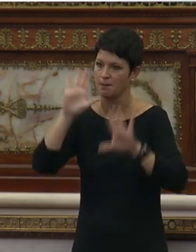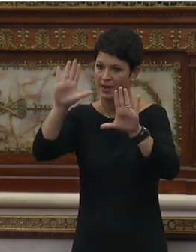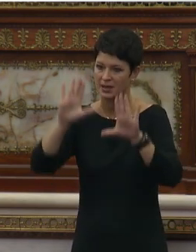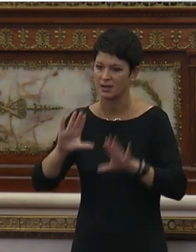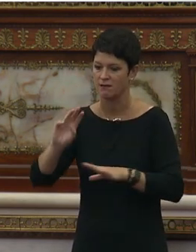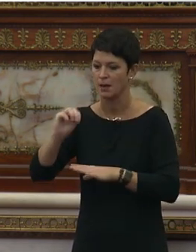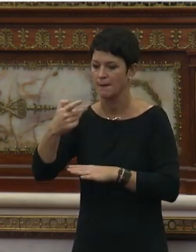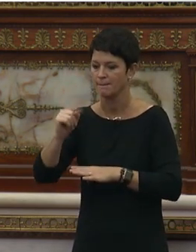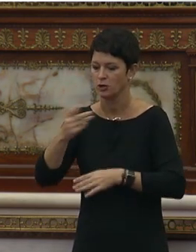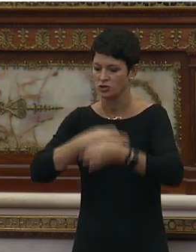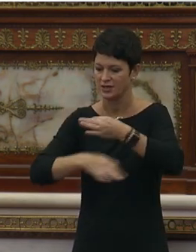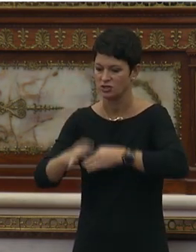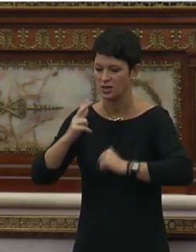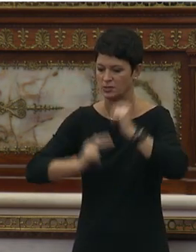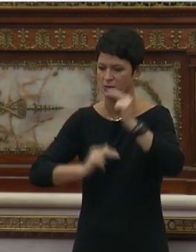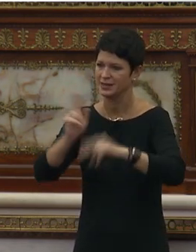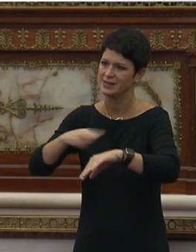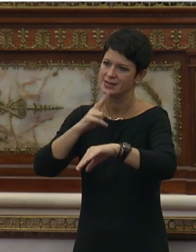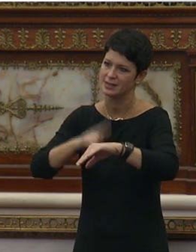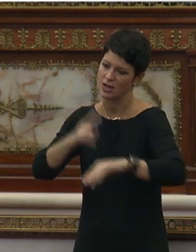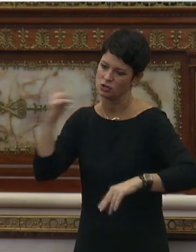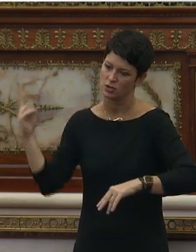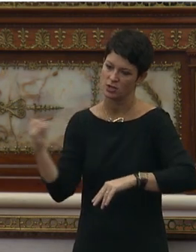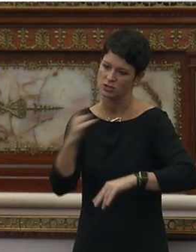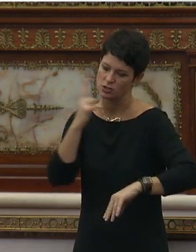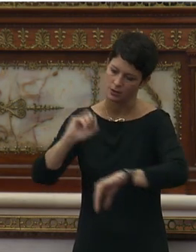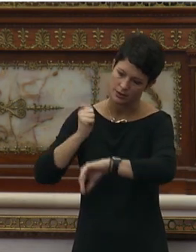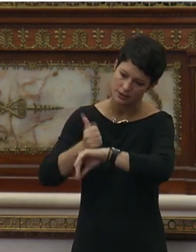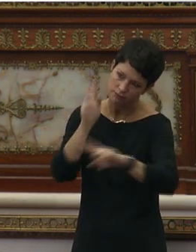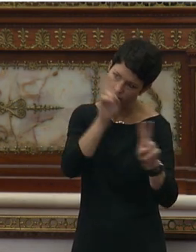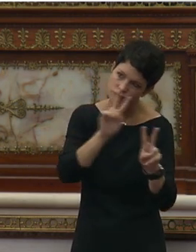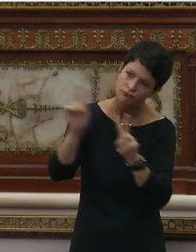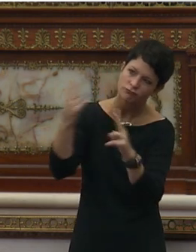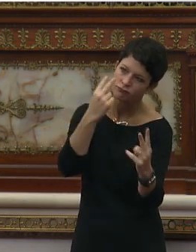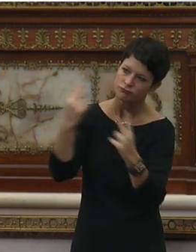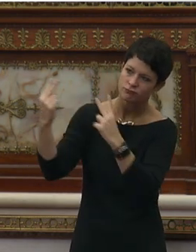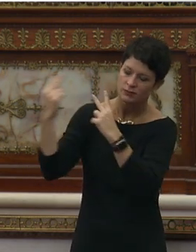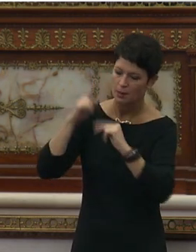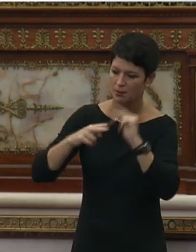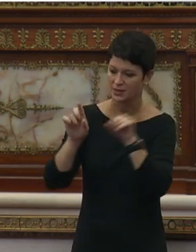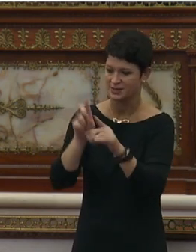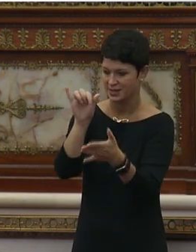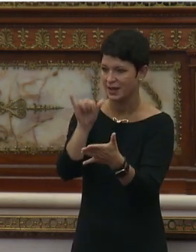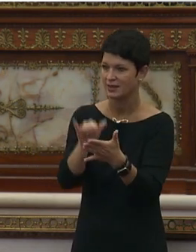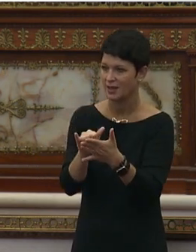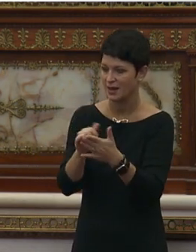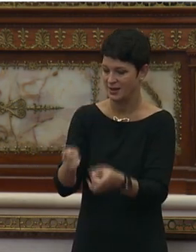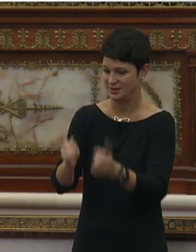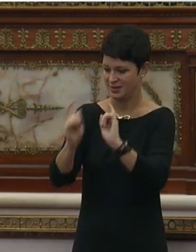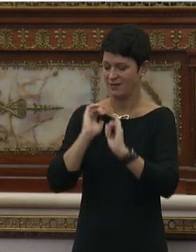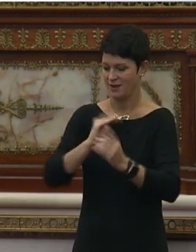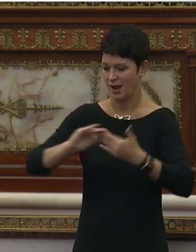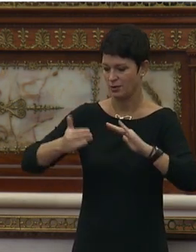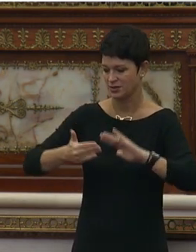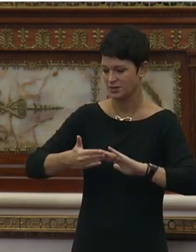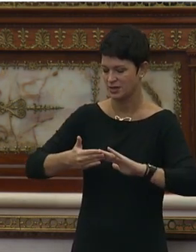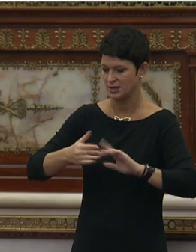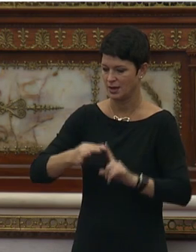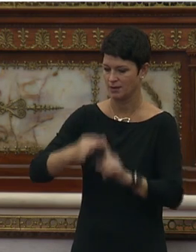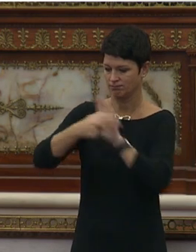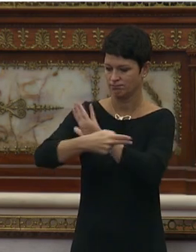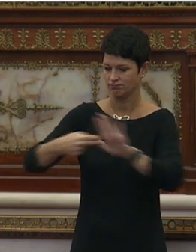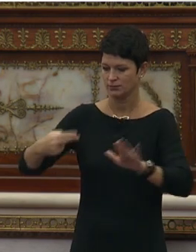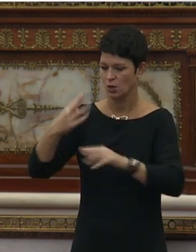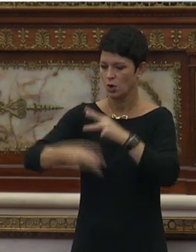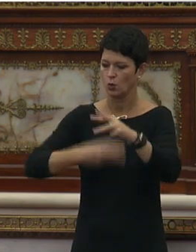Merchants Exchange building. It's a national historic landmark. It's buildings like this that have given our city the distinction to be